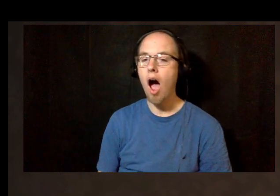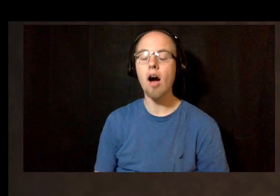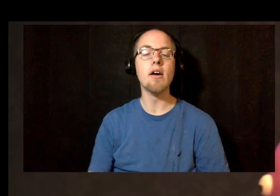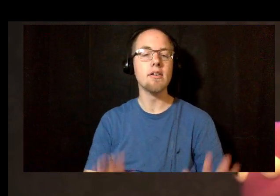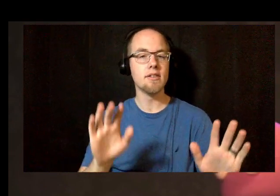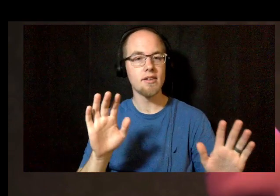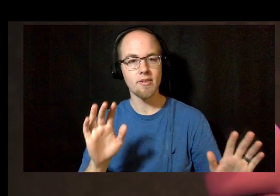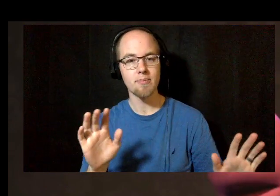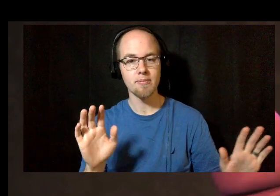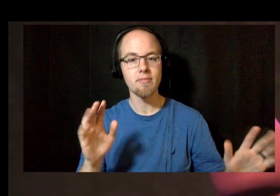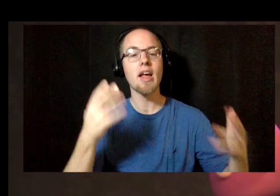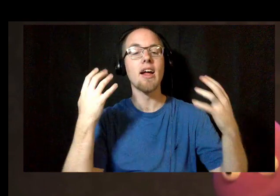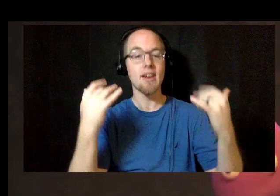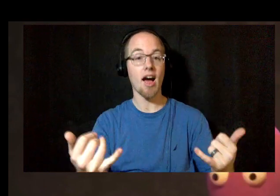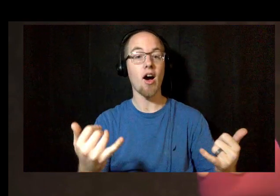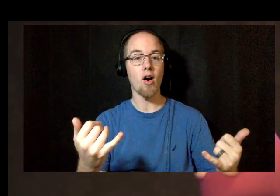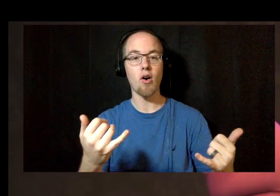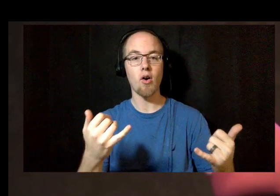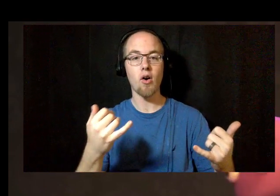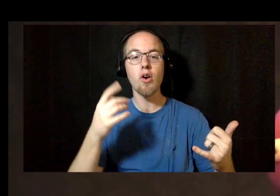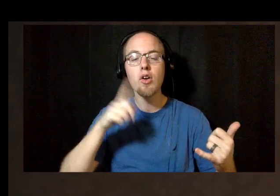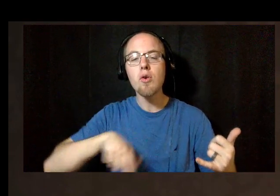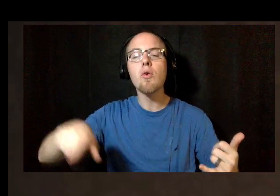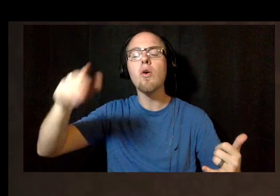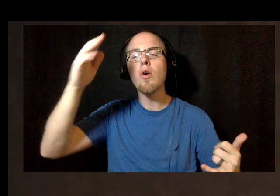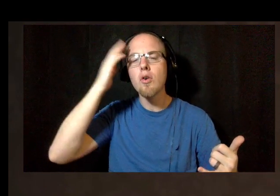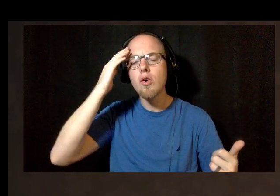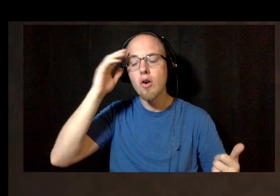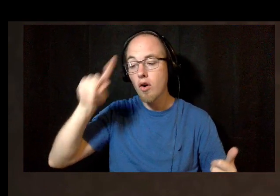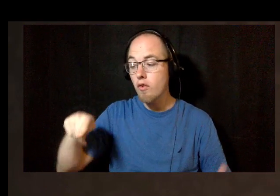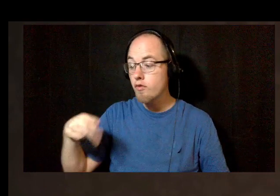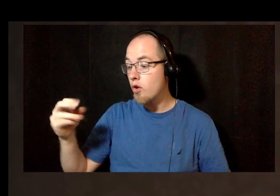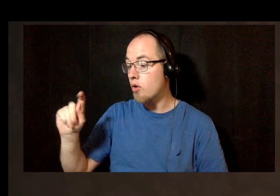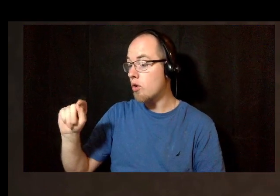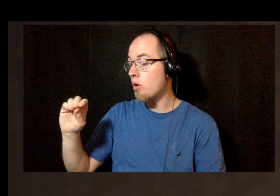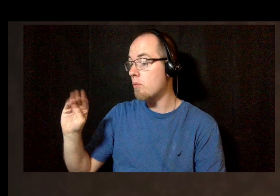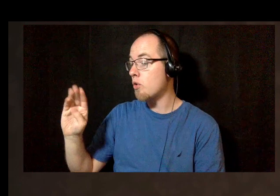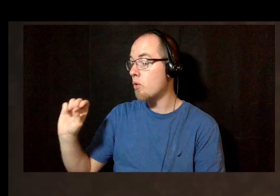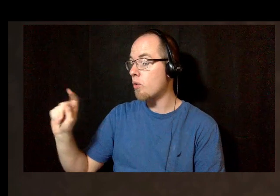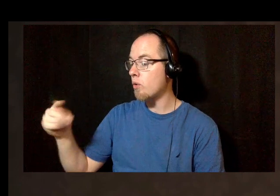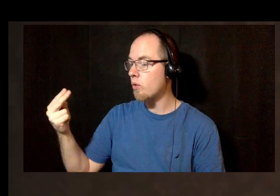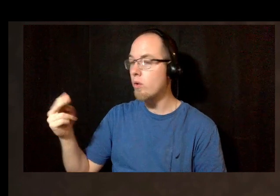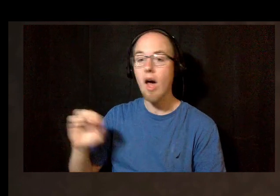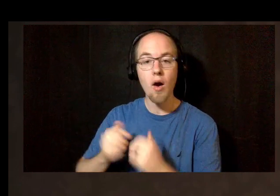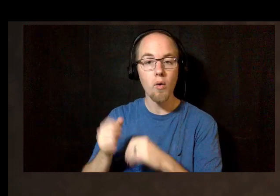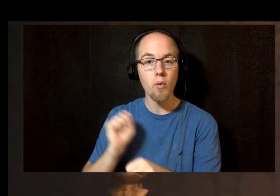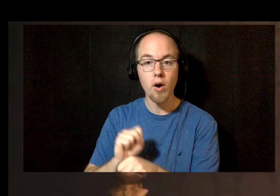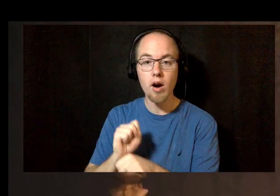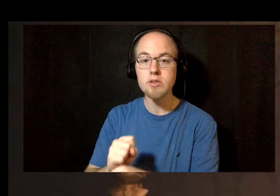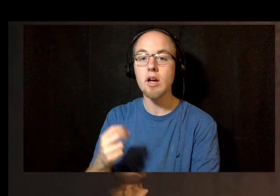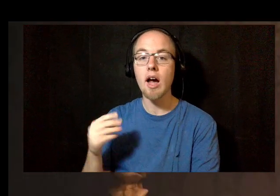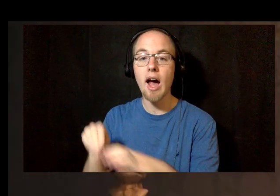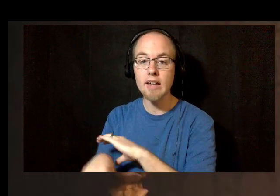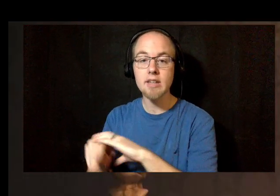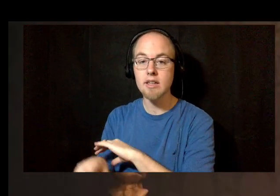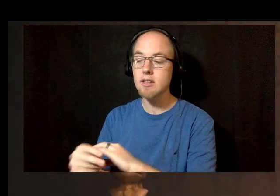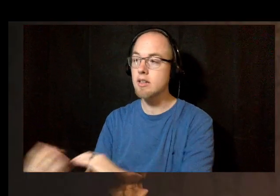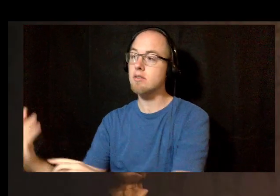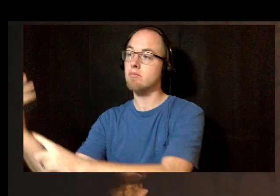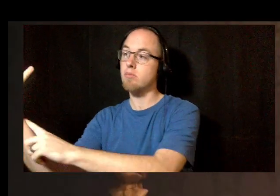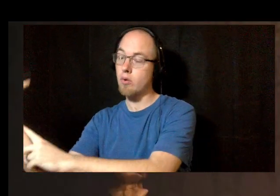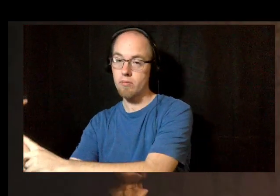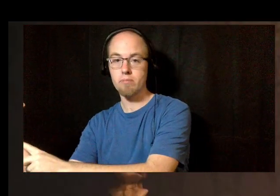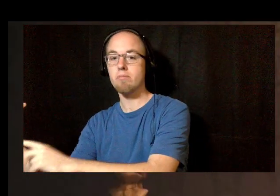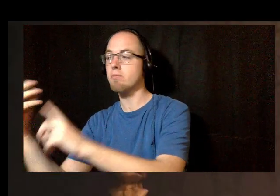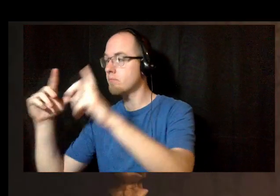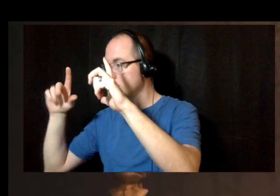Now, those of you who are familiar with the photo booth app will know that how it works is it accesses the built-in camera in your computer and with a click of a